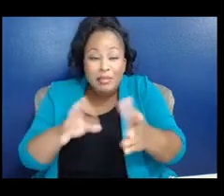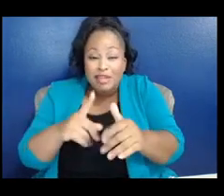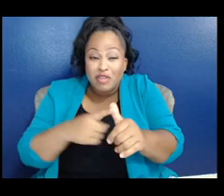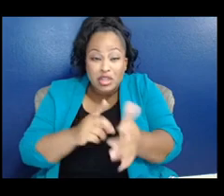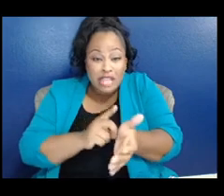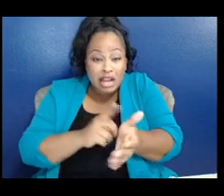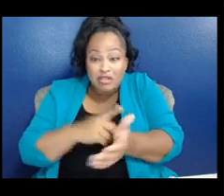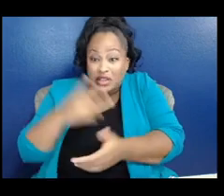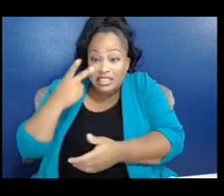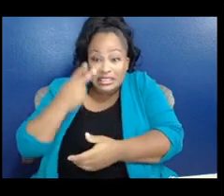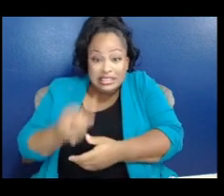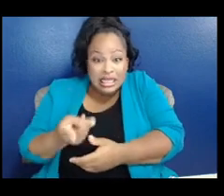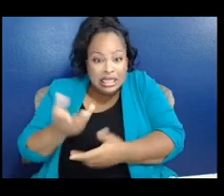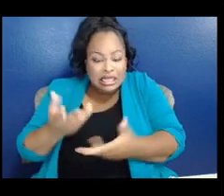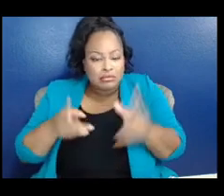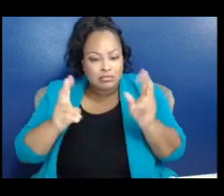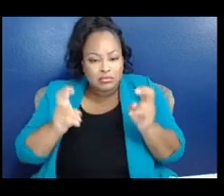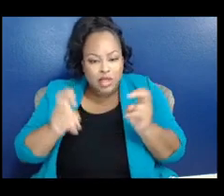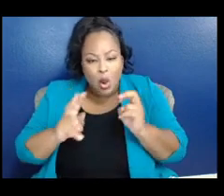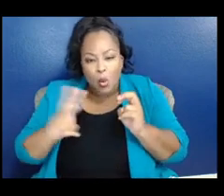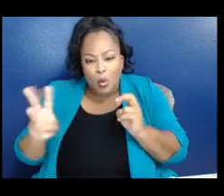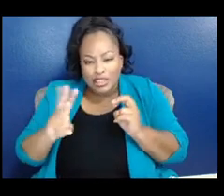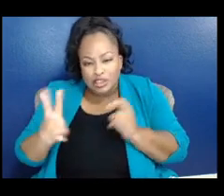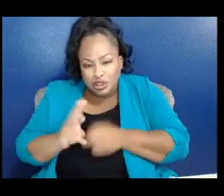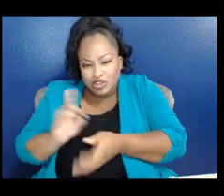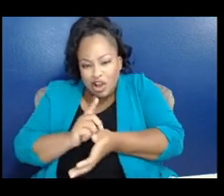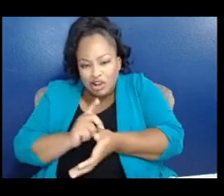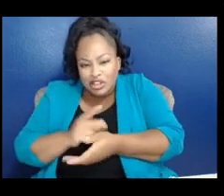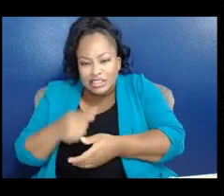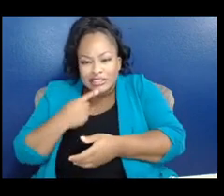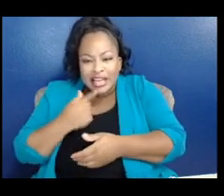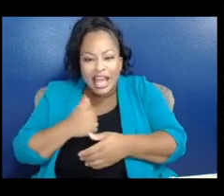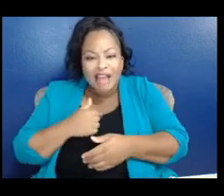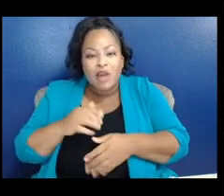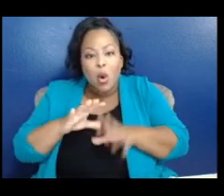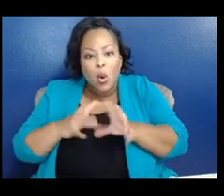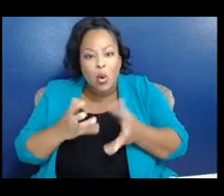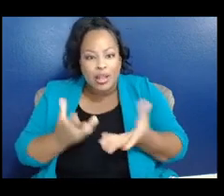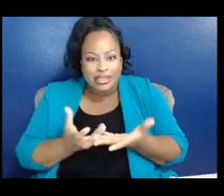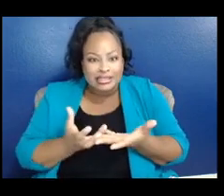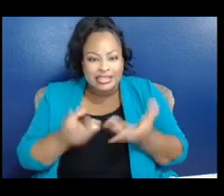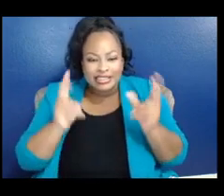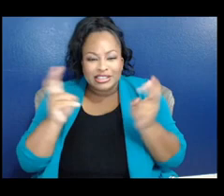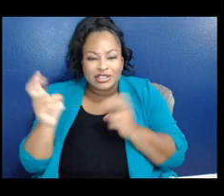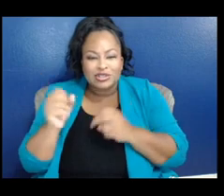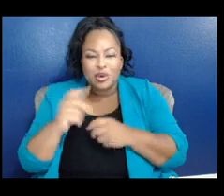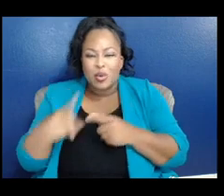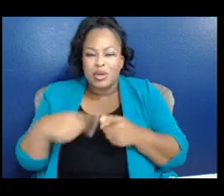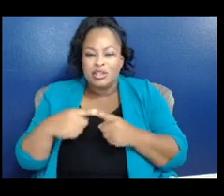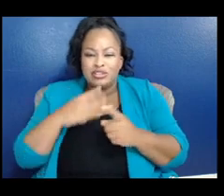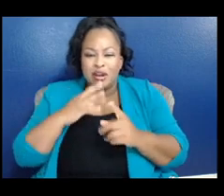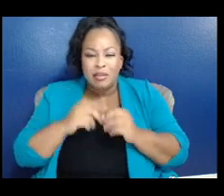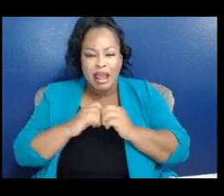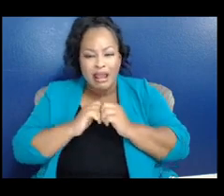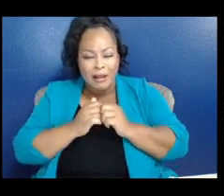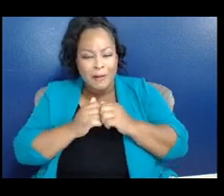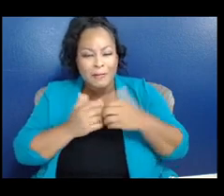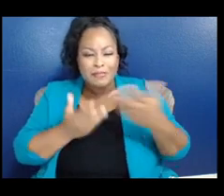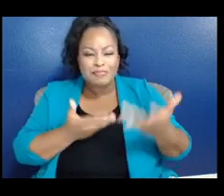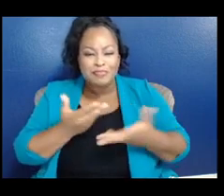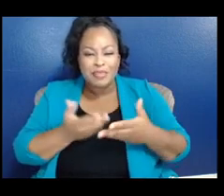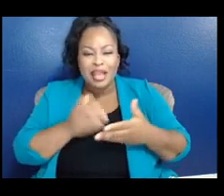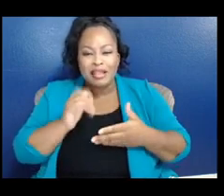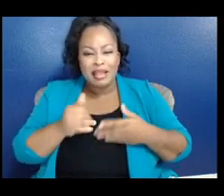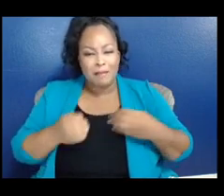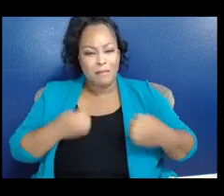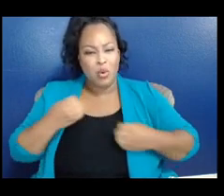seen in a, you know, quote unquote Western setting who's saying you have a holistic issue. And when she talked about how, you know, like, you know, just the